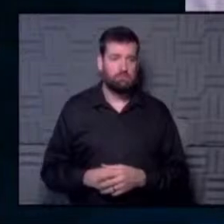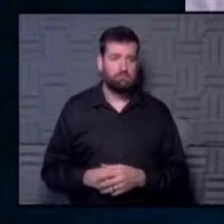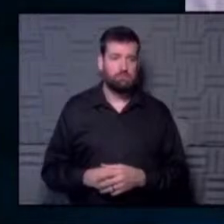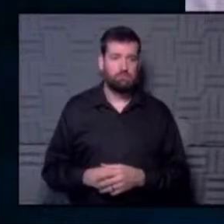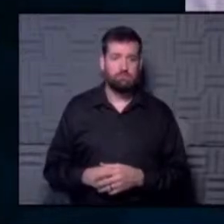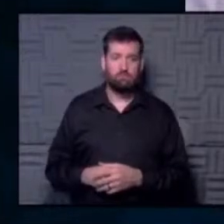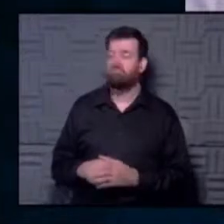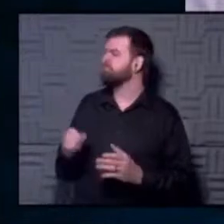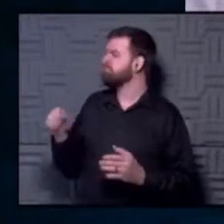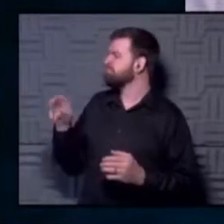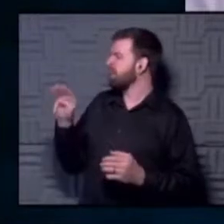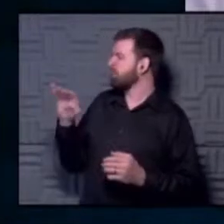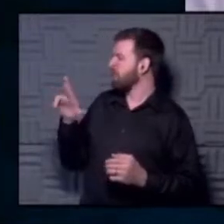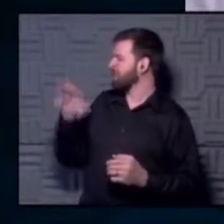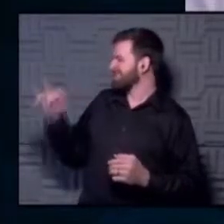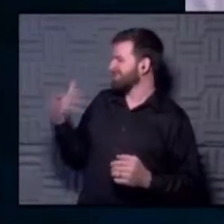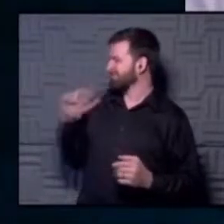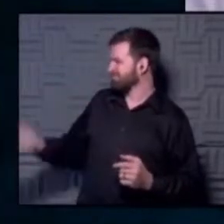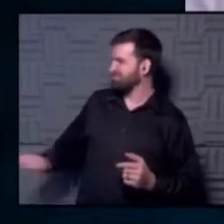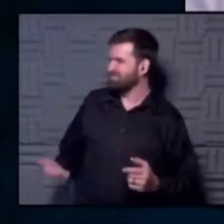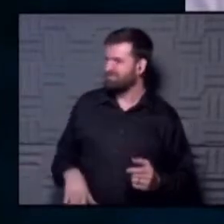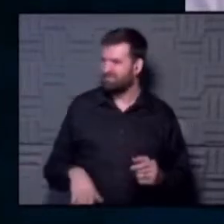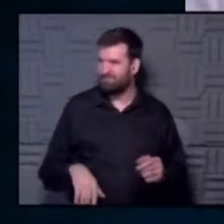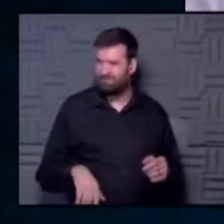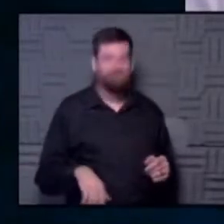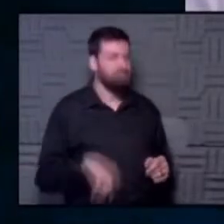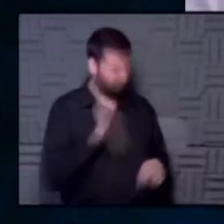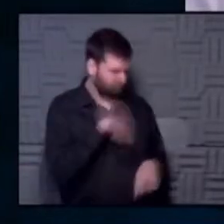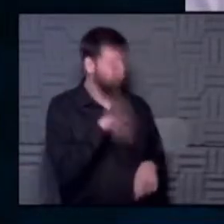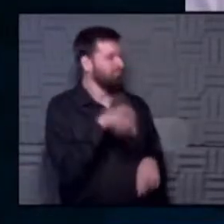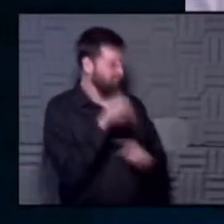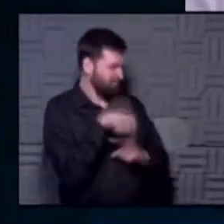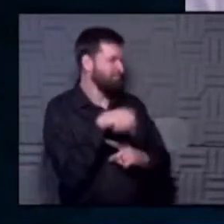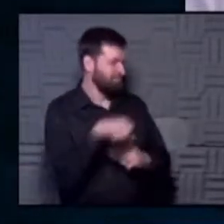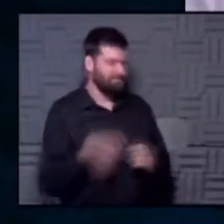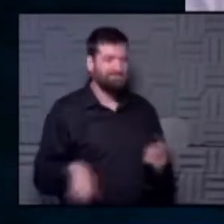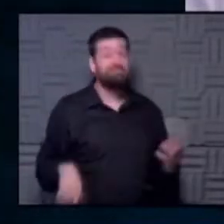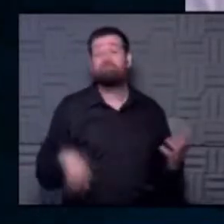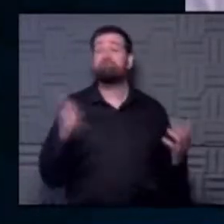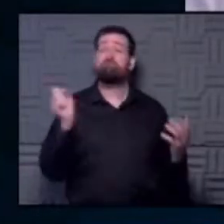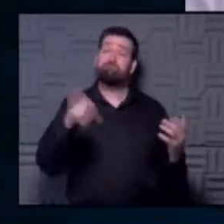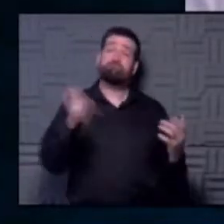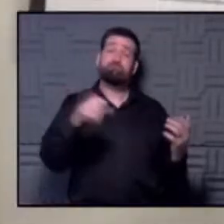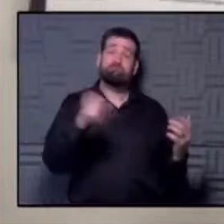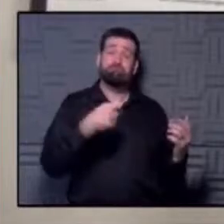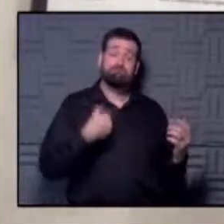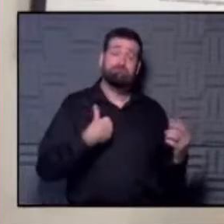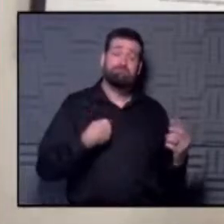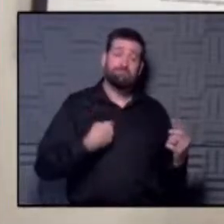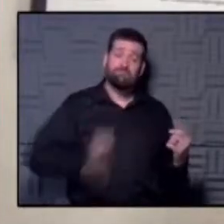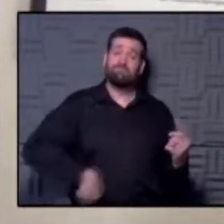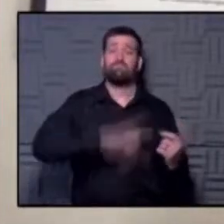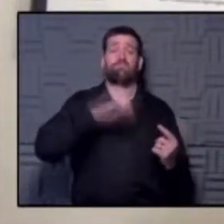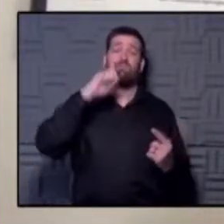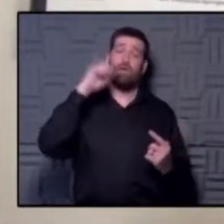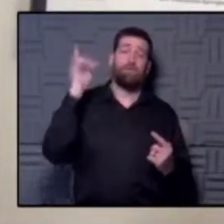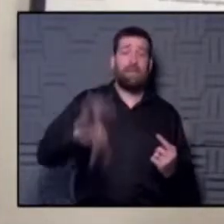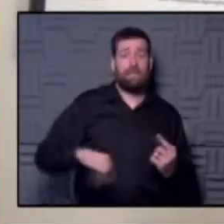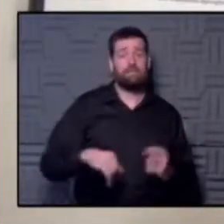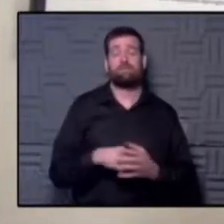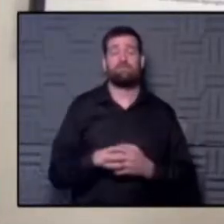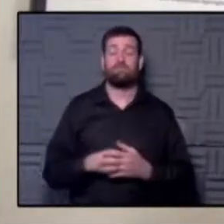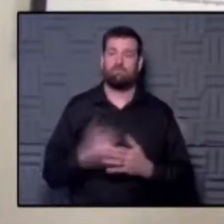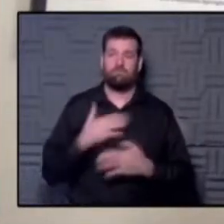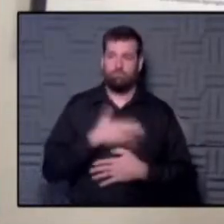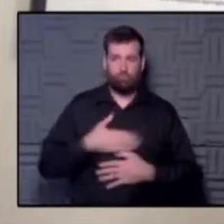I'll let Marcy answer that one. Well, I hear she's nodding her head. Yep. Yeah, we have thought of it. I